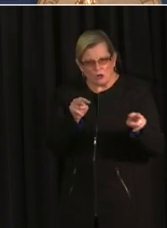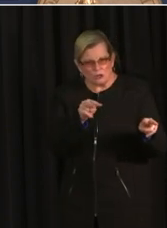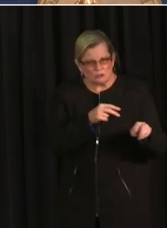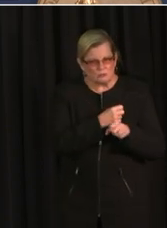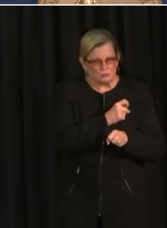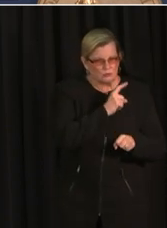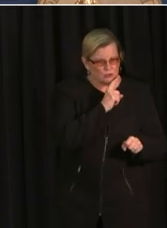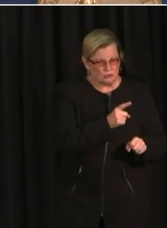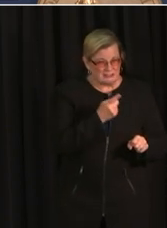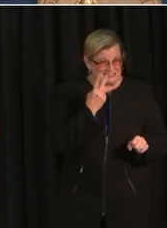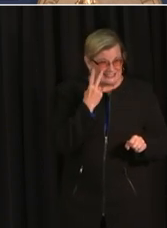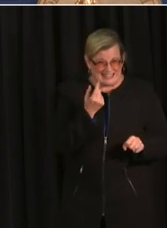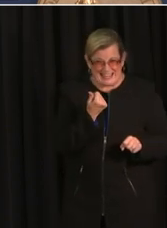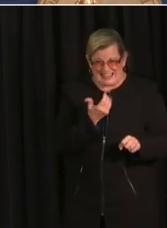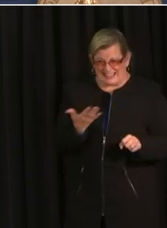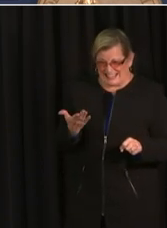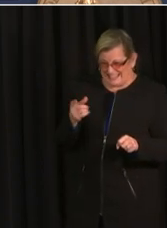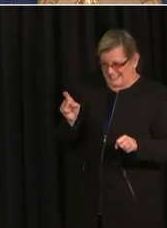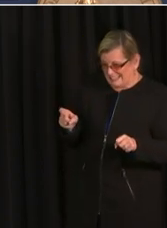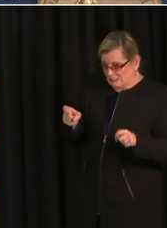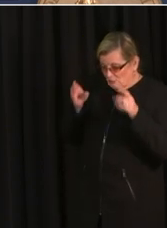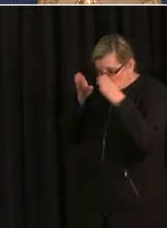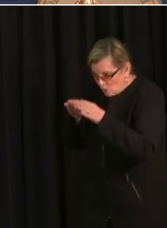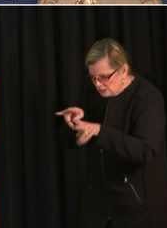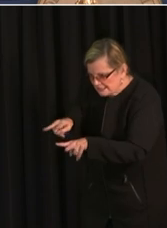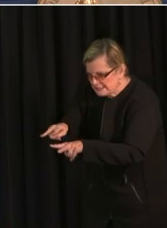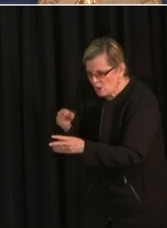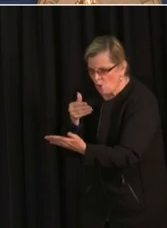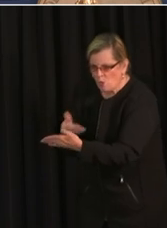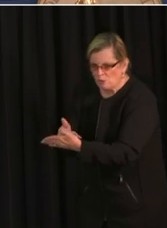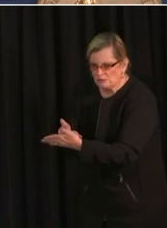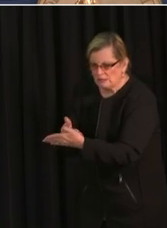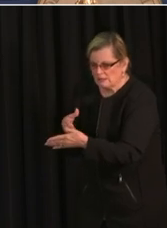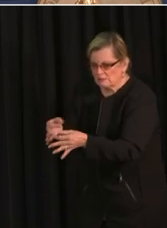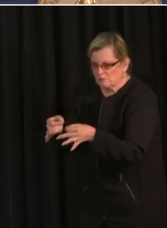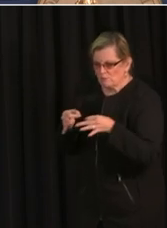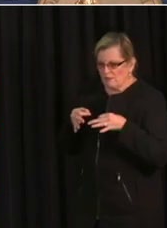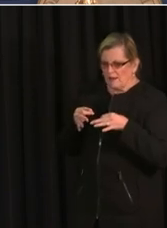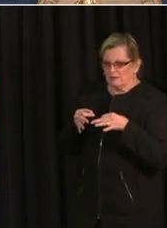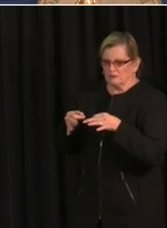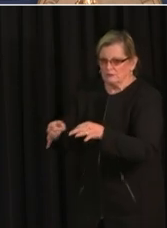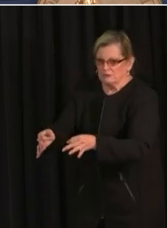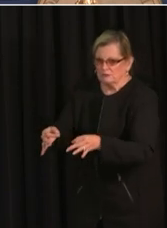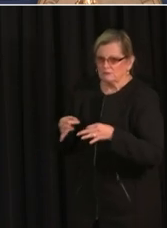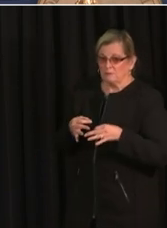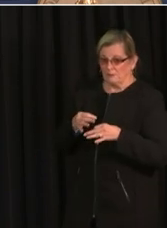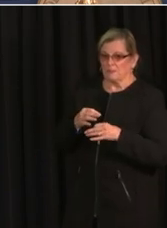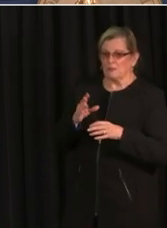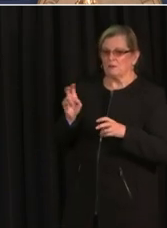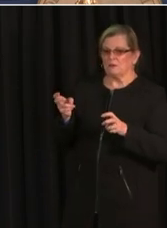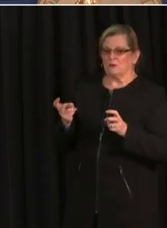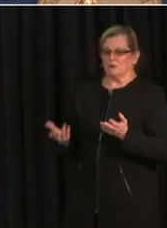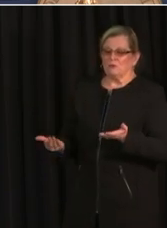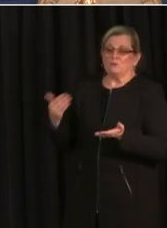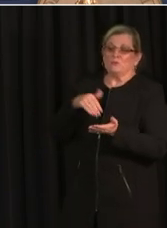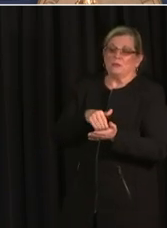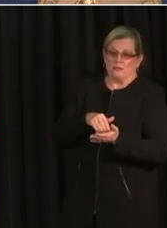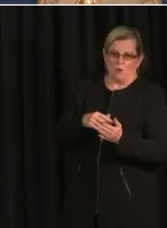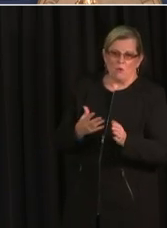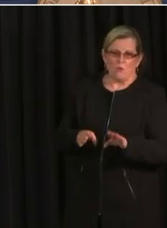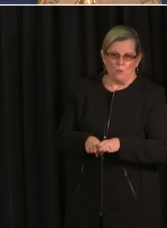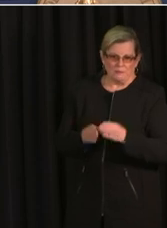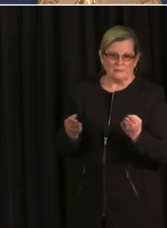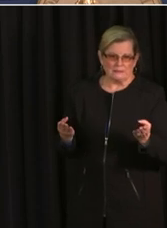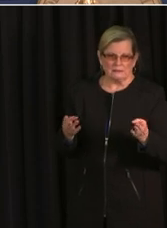see if we need to dial back any portion of these activities.